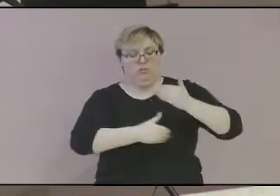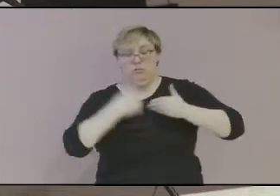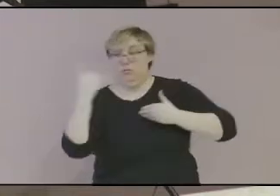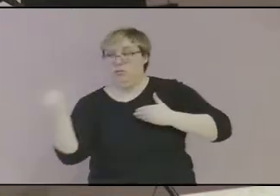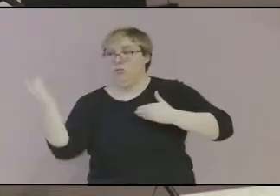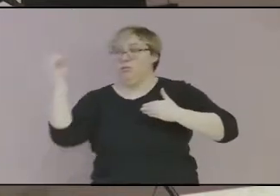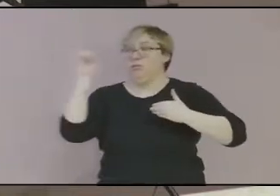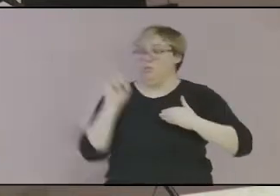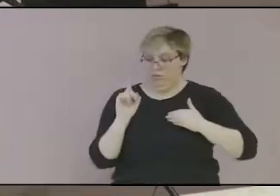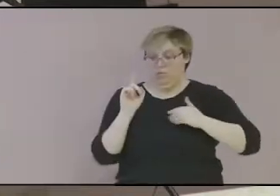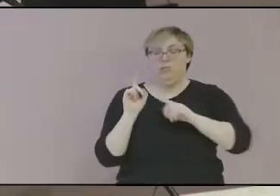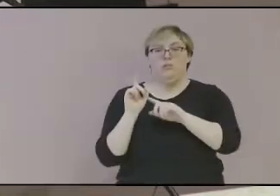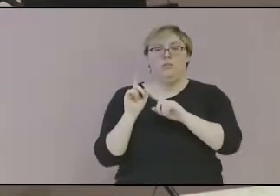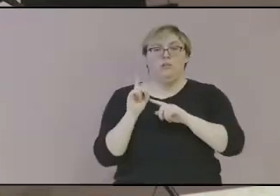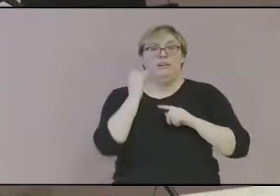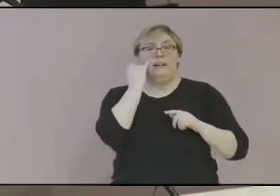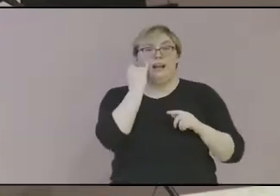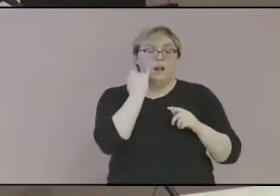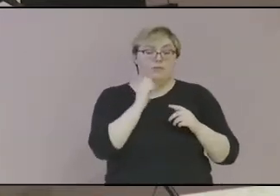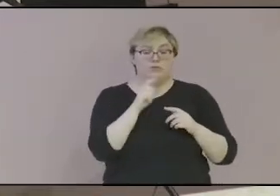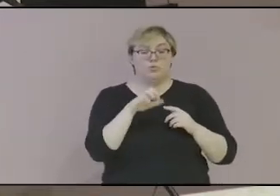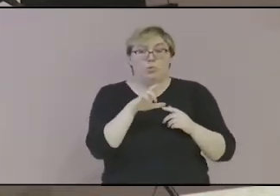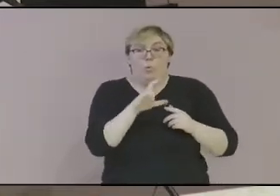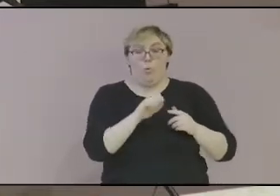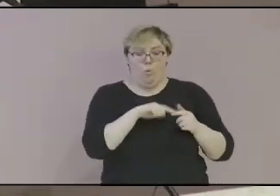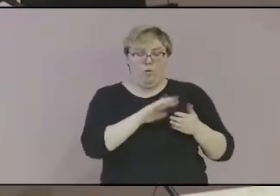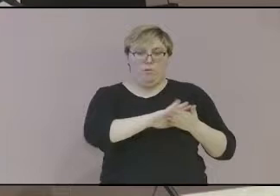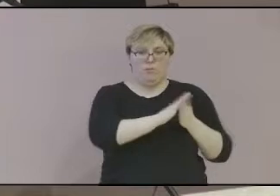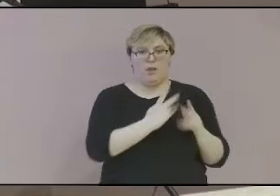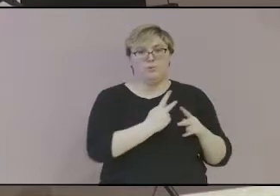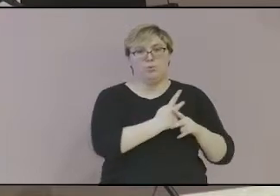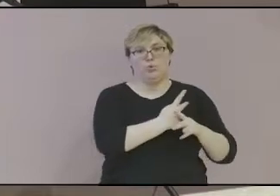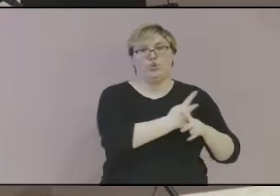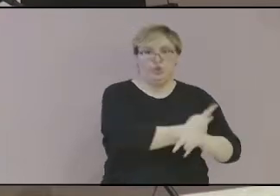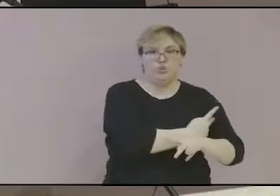if their scores worsened. And that remained quite controversial.